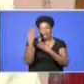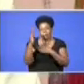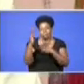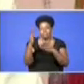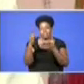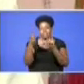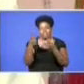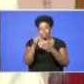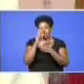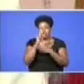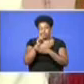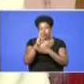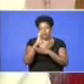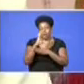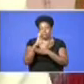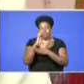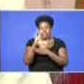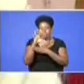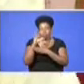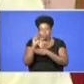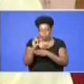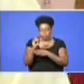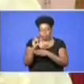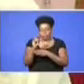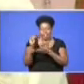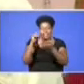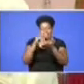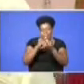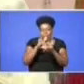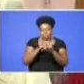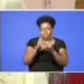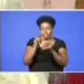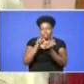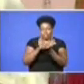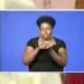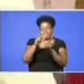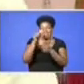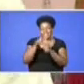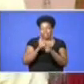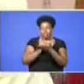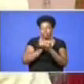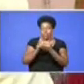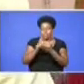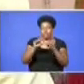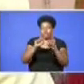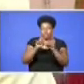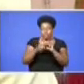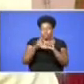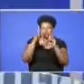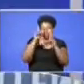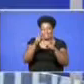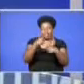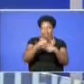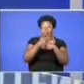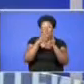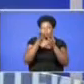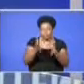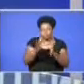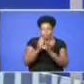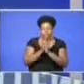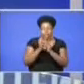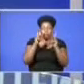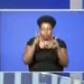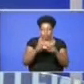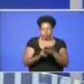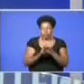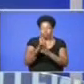week just to satisfy this market. So we need actually producers. Well, the poultry